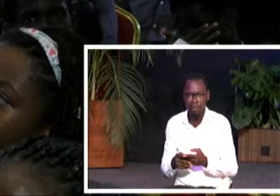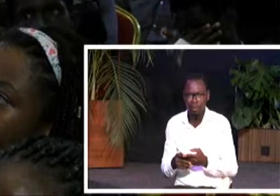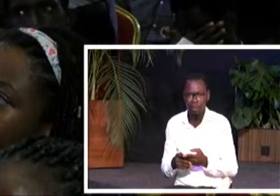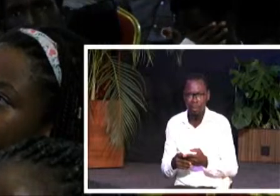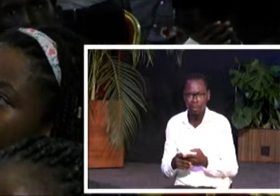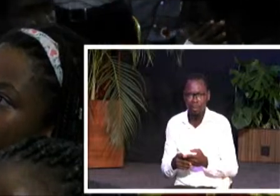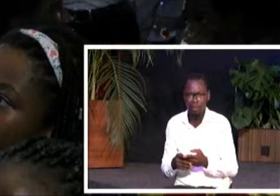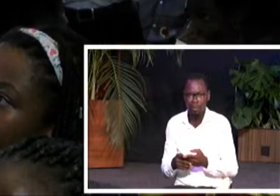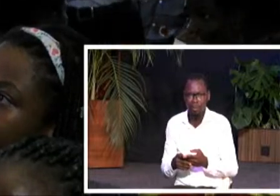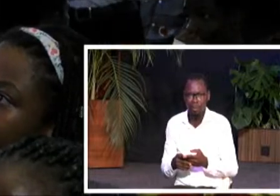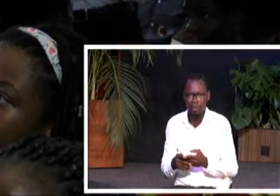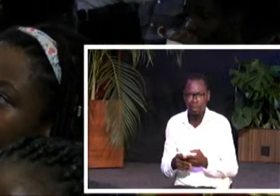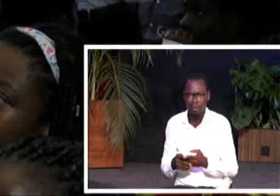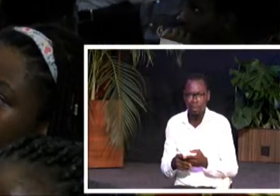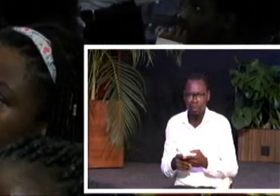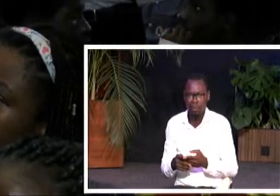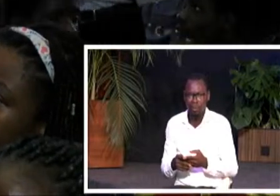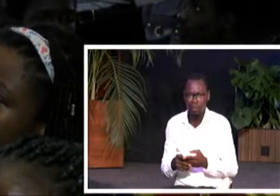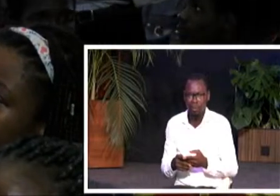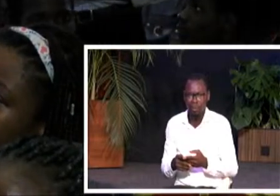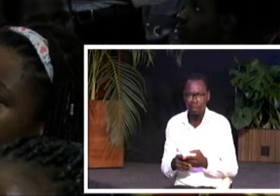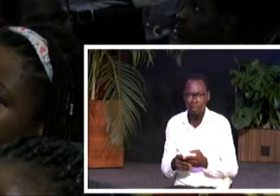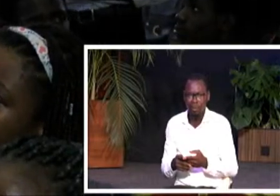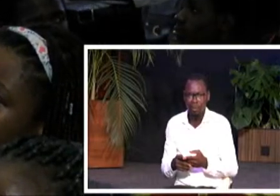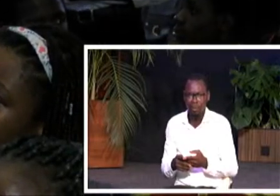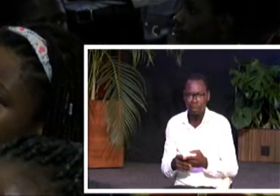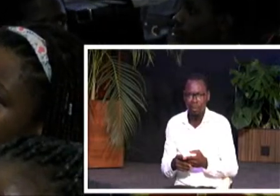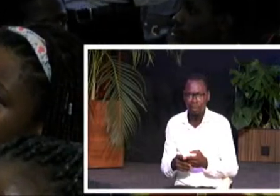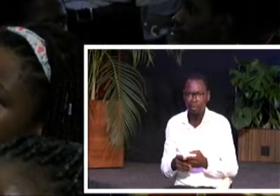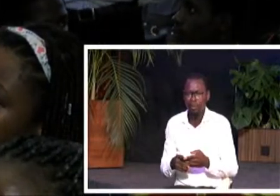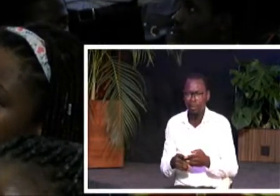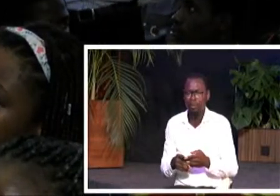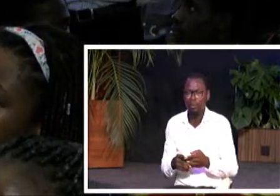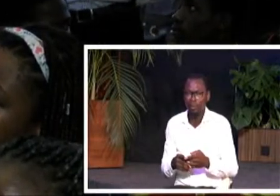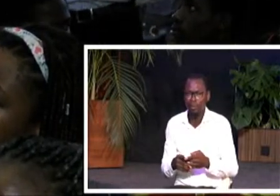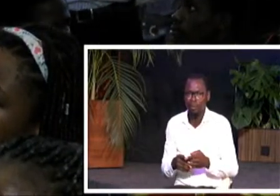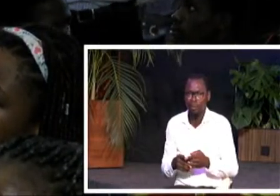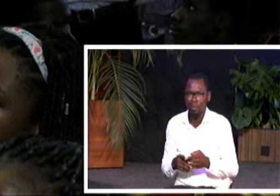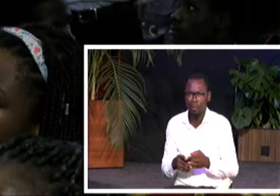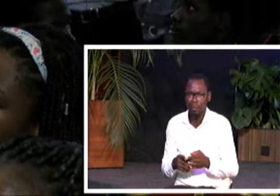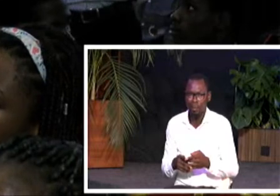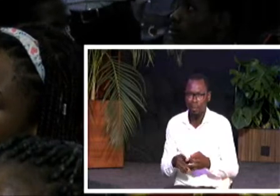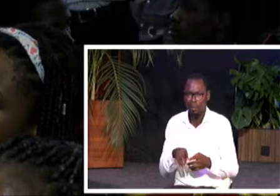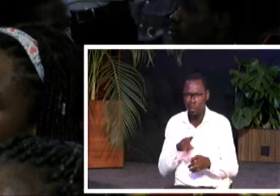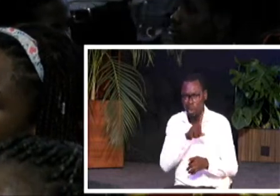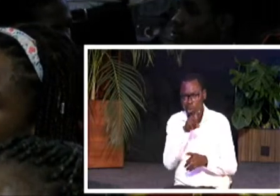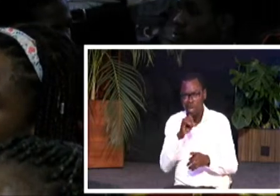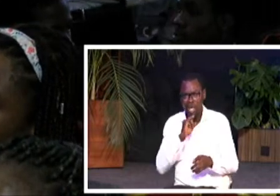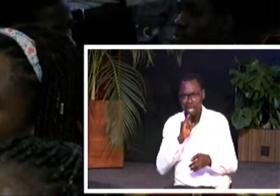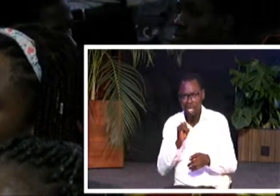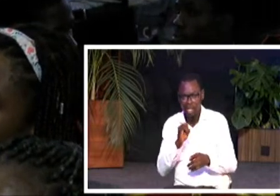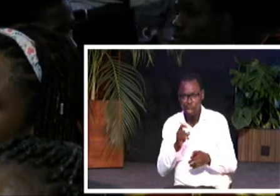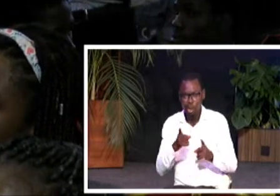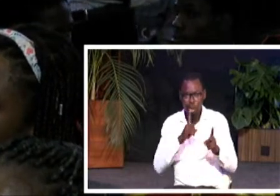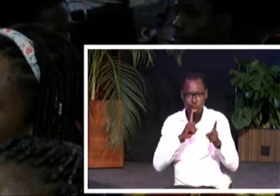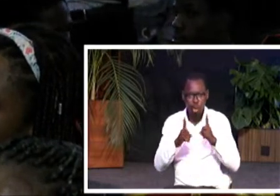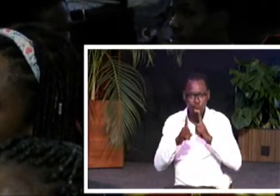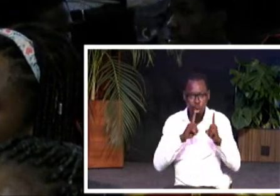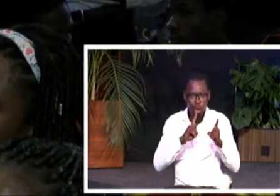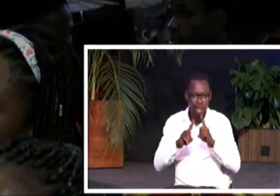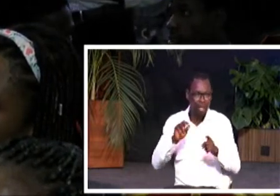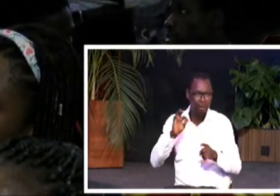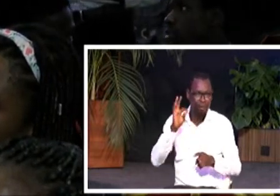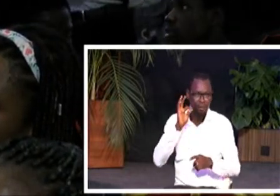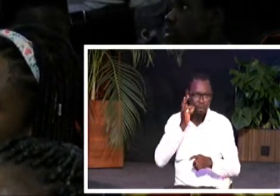question. Okay, my name is Frank. Frank. Frank, okay. Okay. And my question is, talking about raw